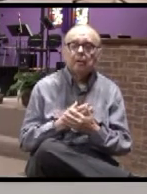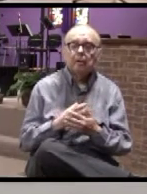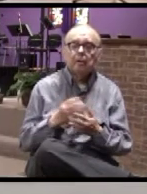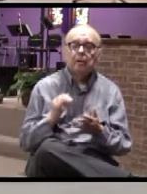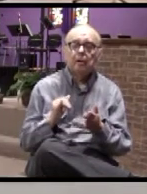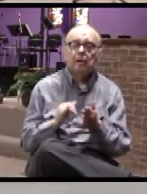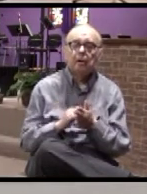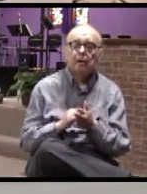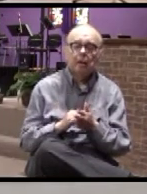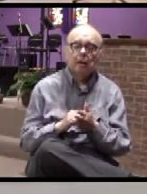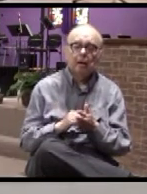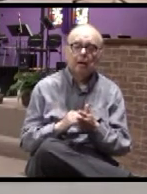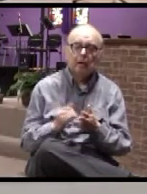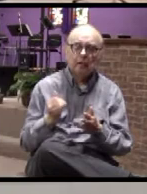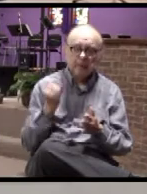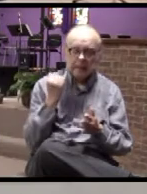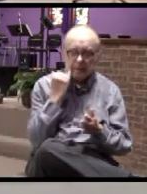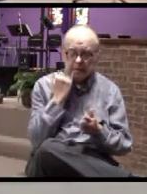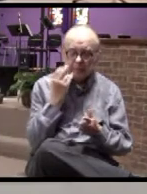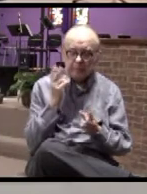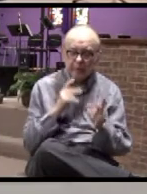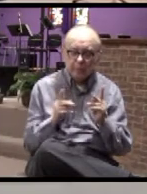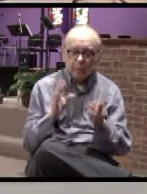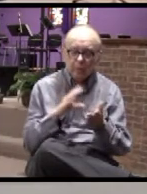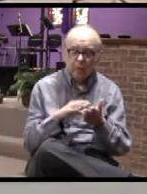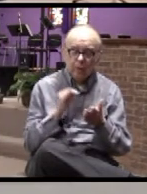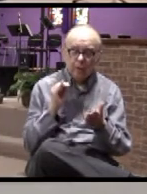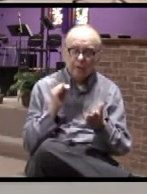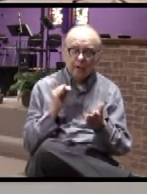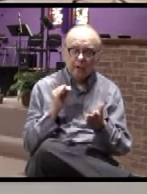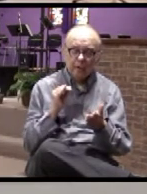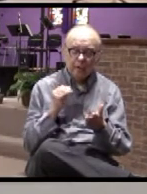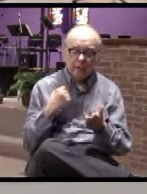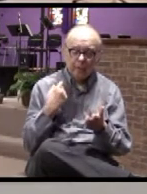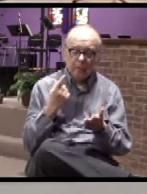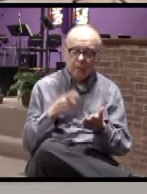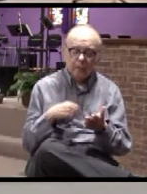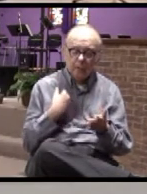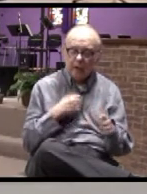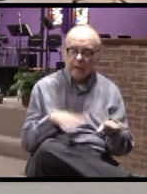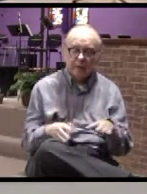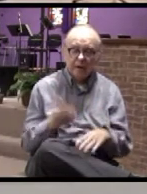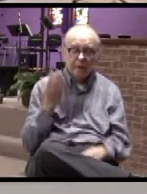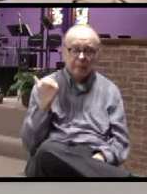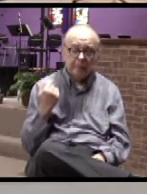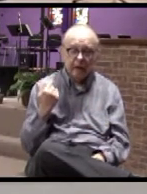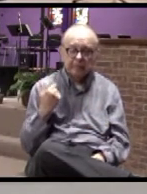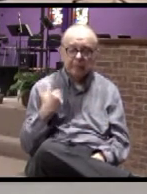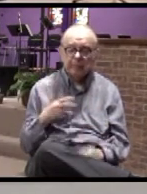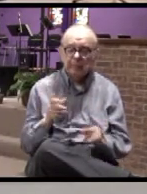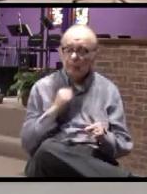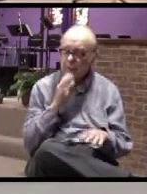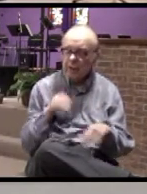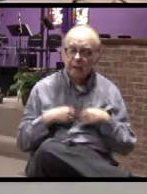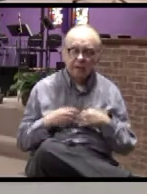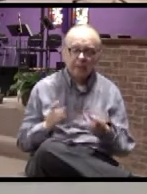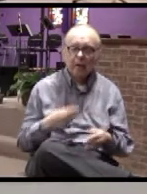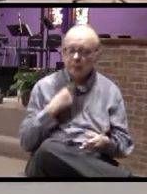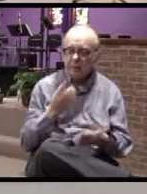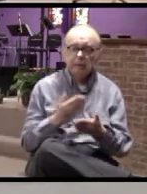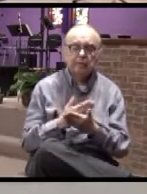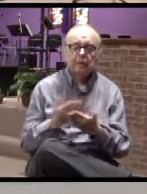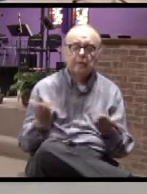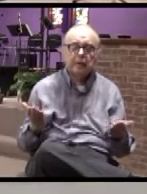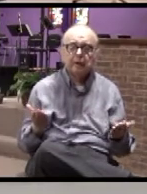that if they ever found out what I have done, they wouldn't accept me. May I say this to